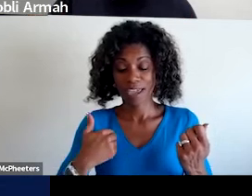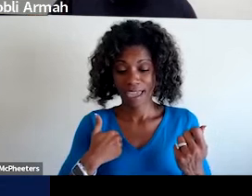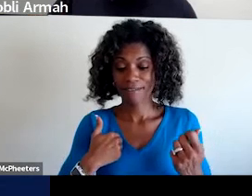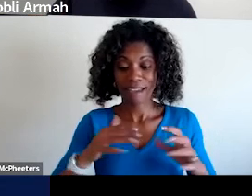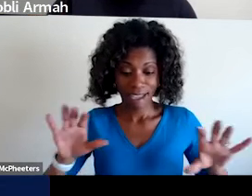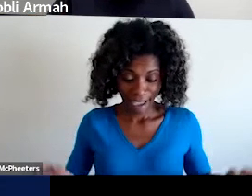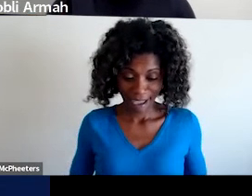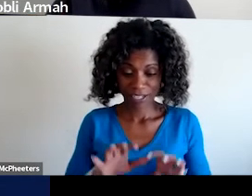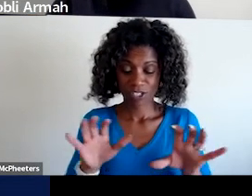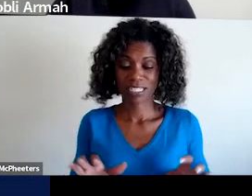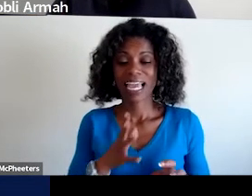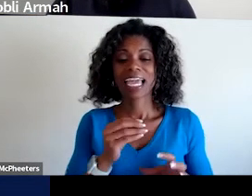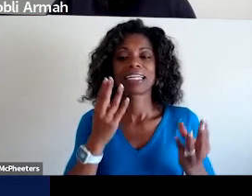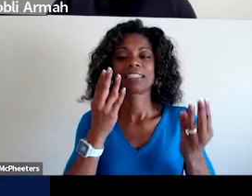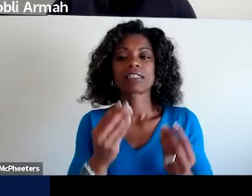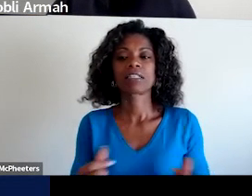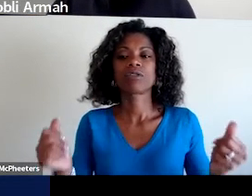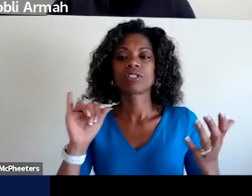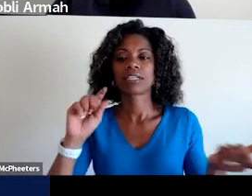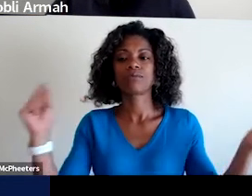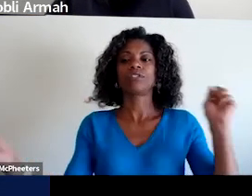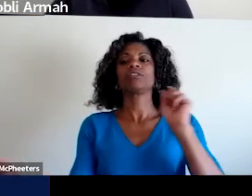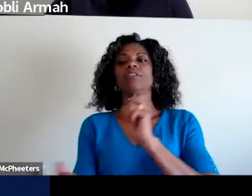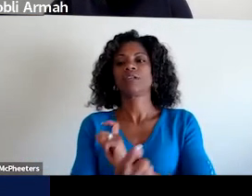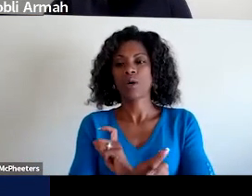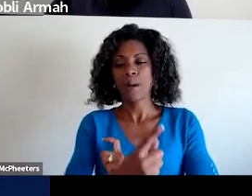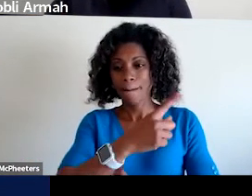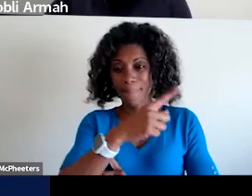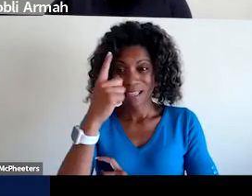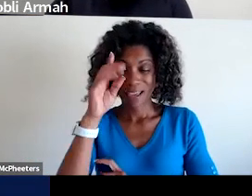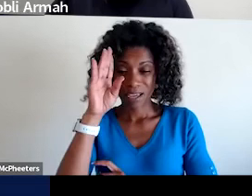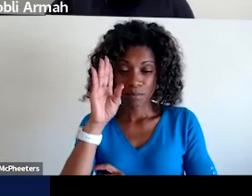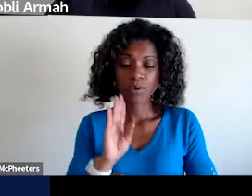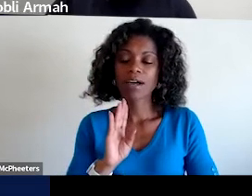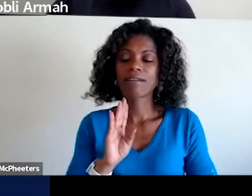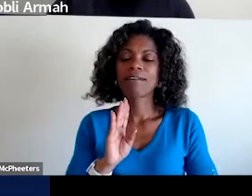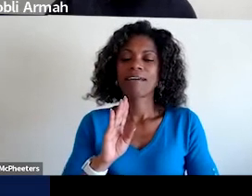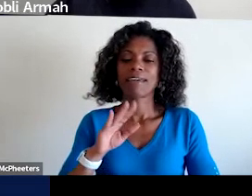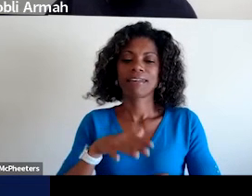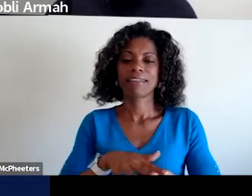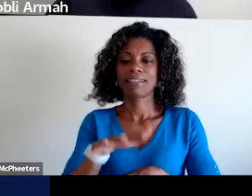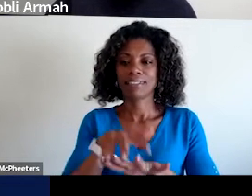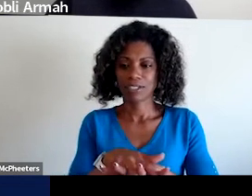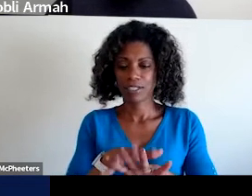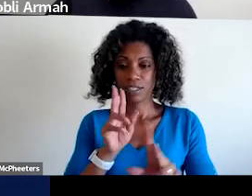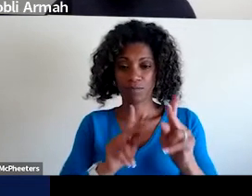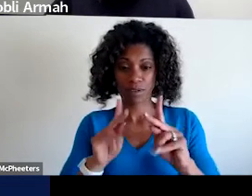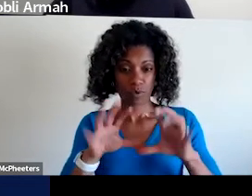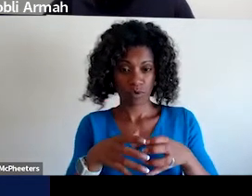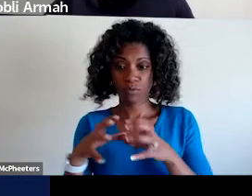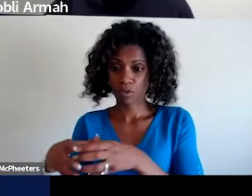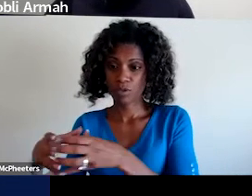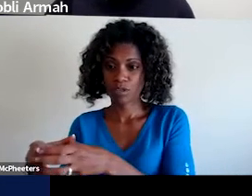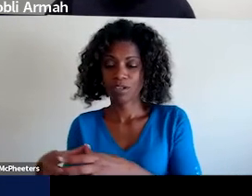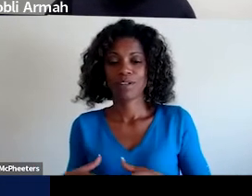transformative solutions to impact Black and Brown, Indigenous, and communities of color writ large. And so I said,